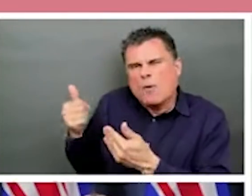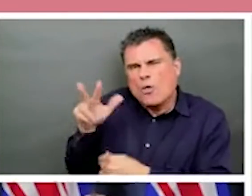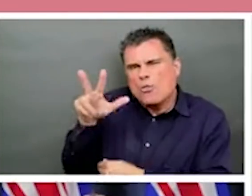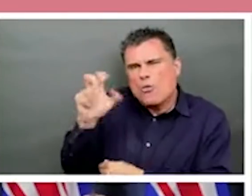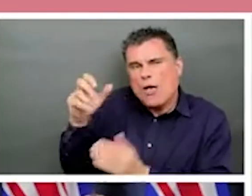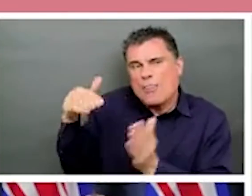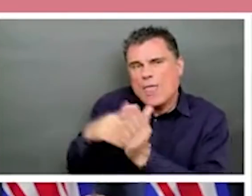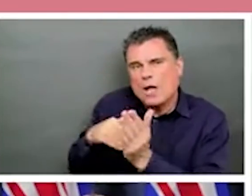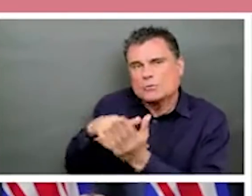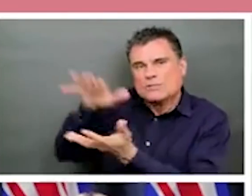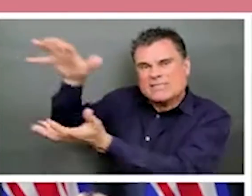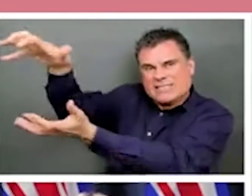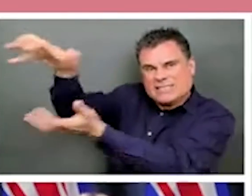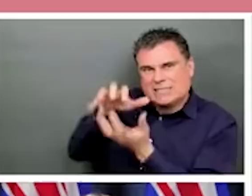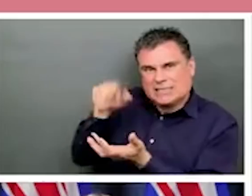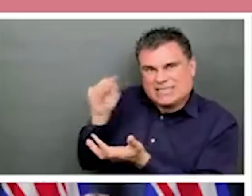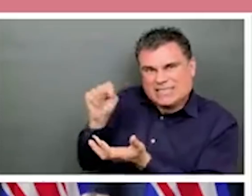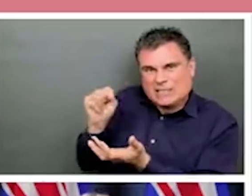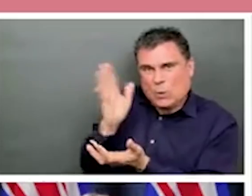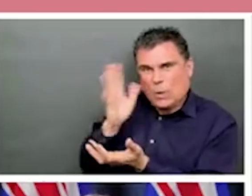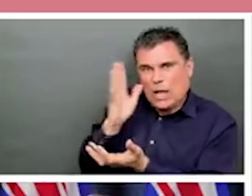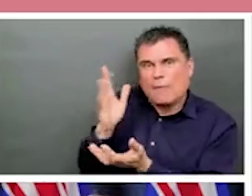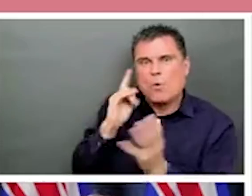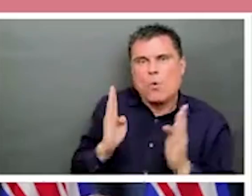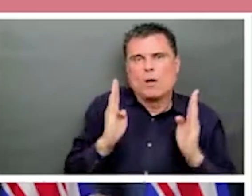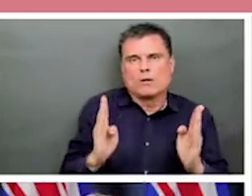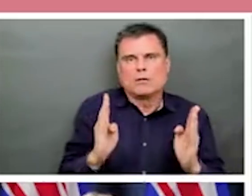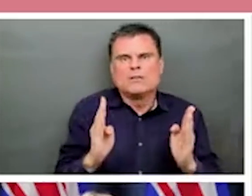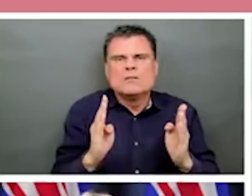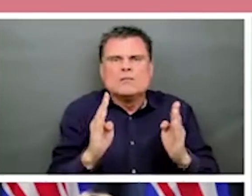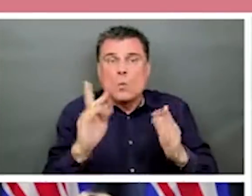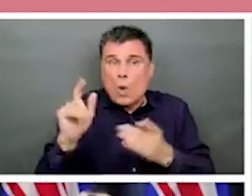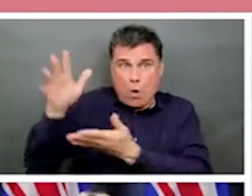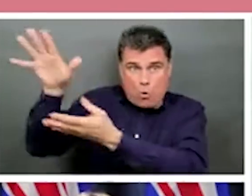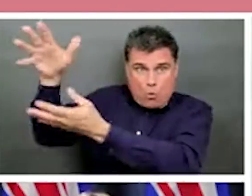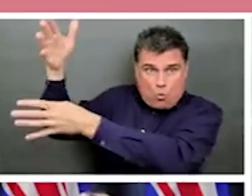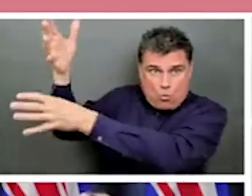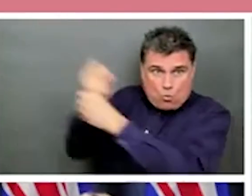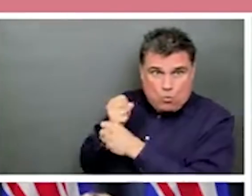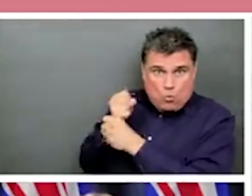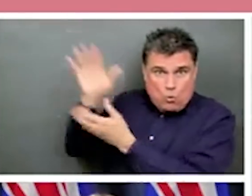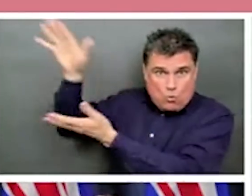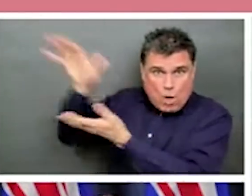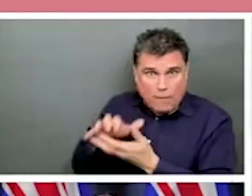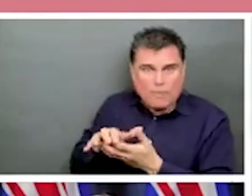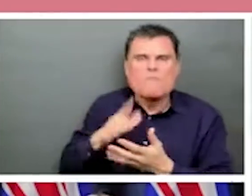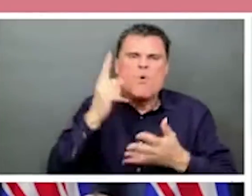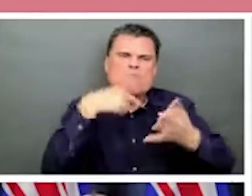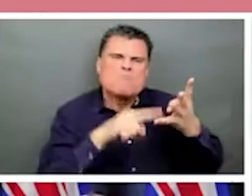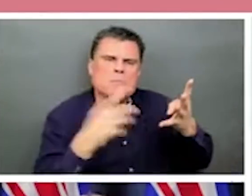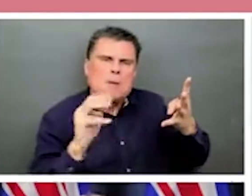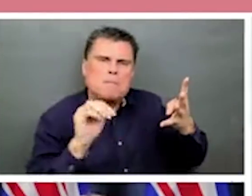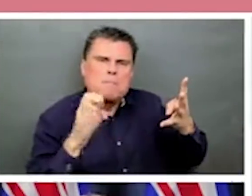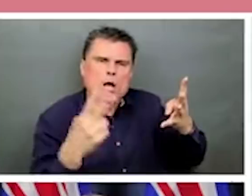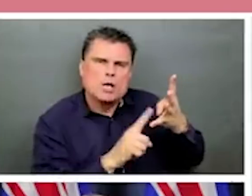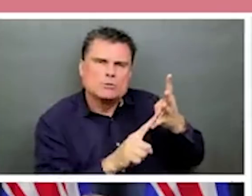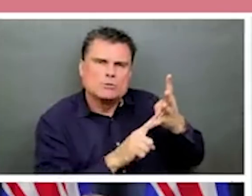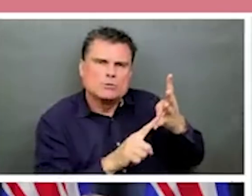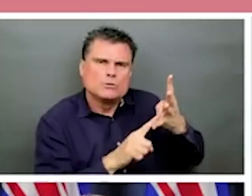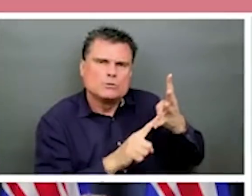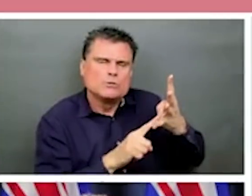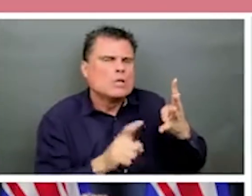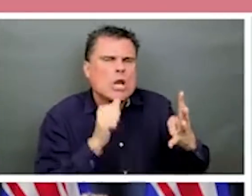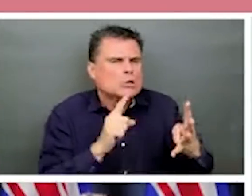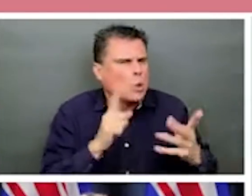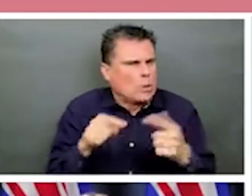doses starting, we hope, the last week of March, but we don't have that pinned down quite yet. So it will